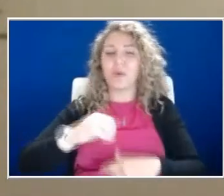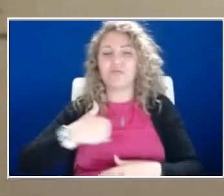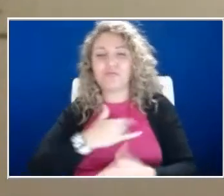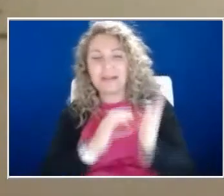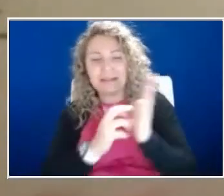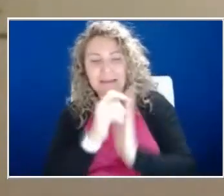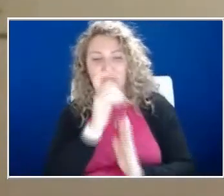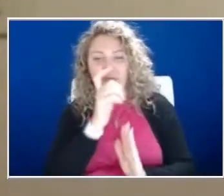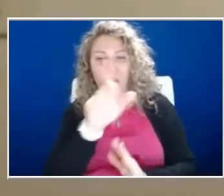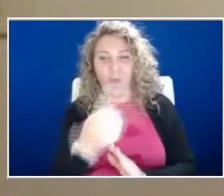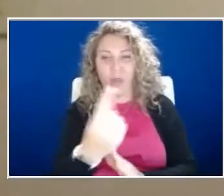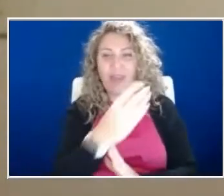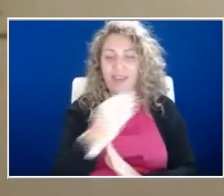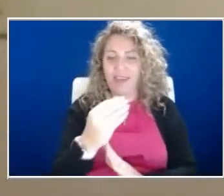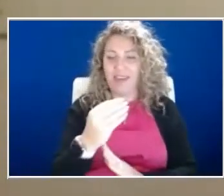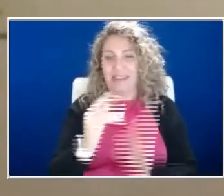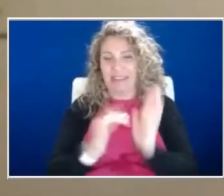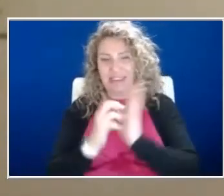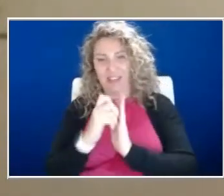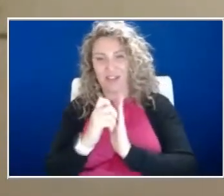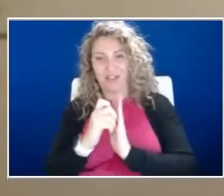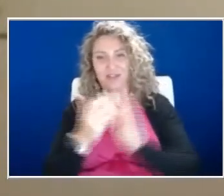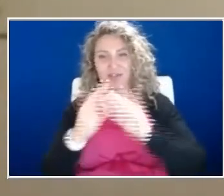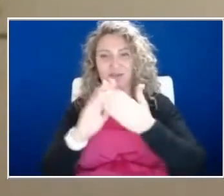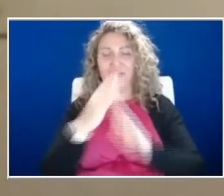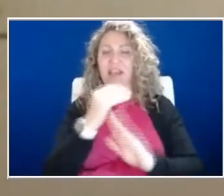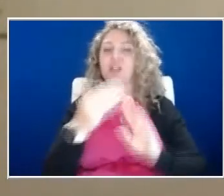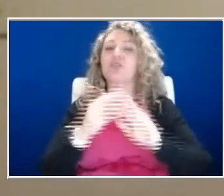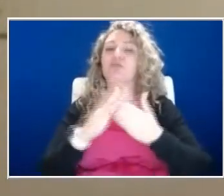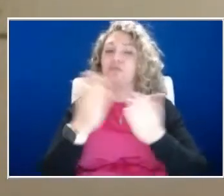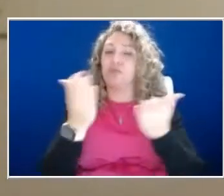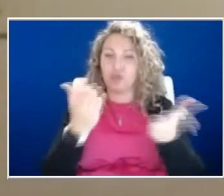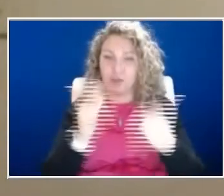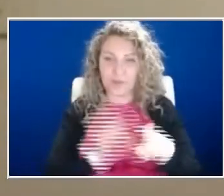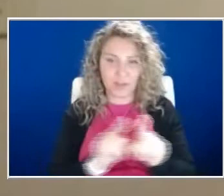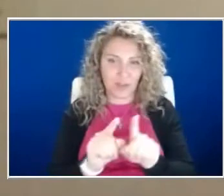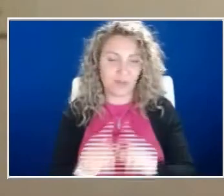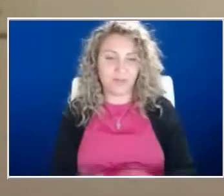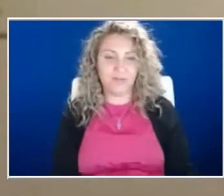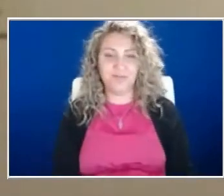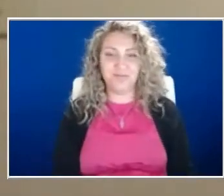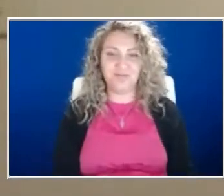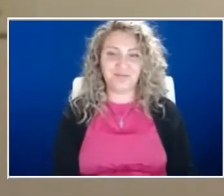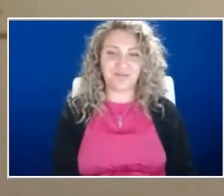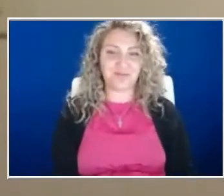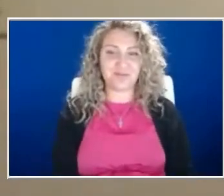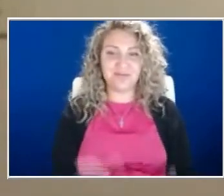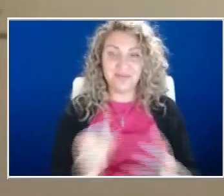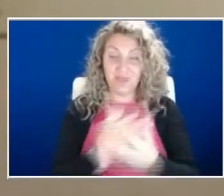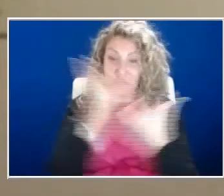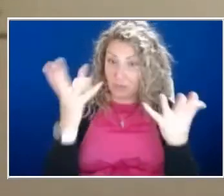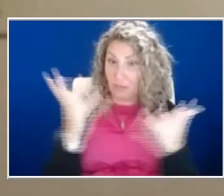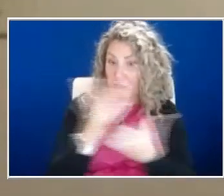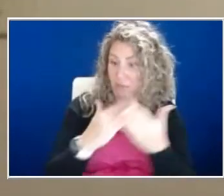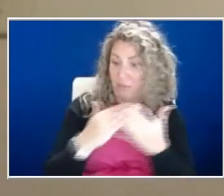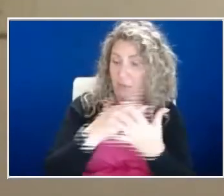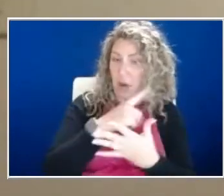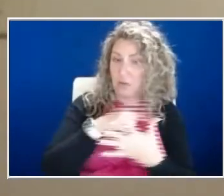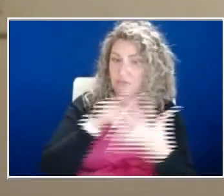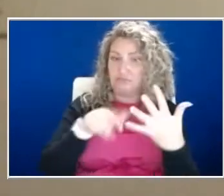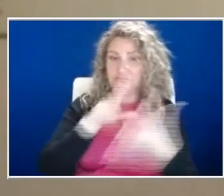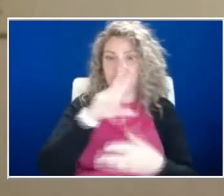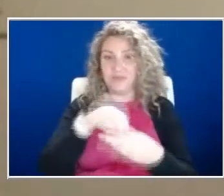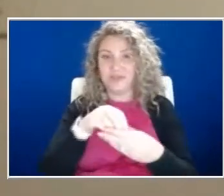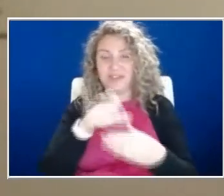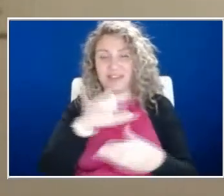and also we do a lot of community service. So there's a lot of components in this